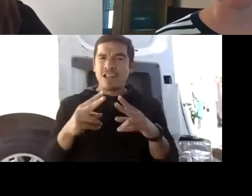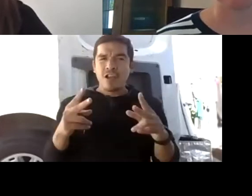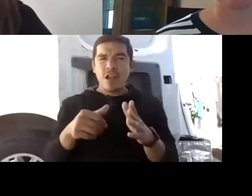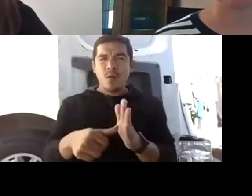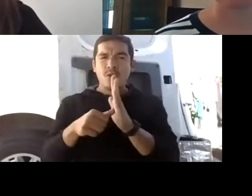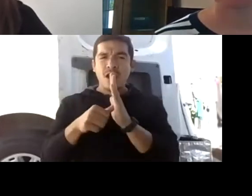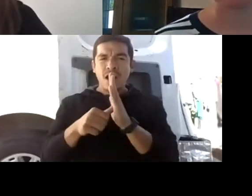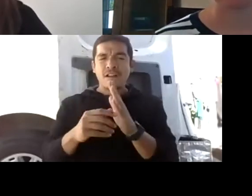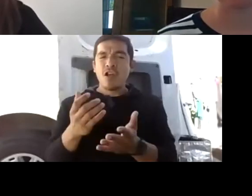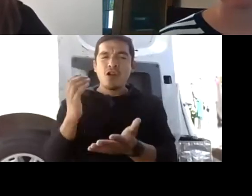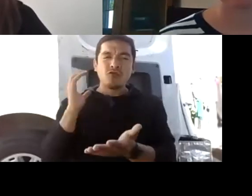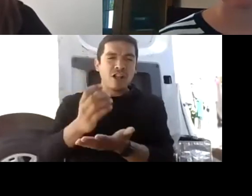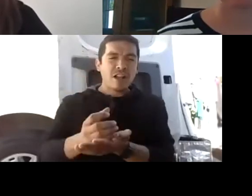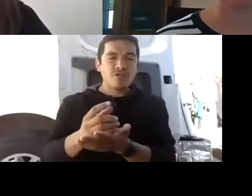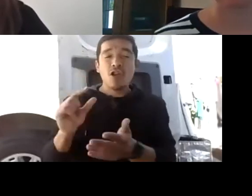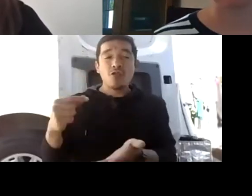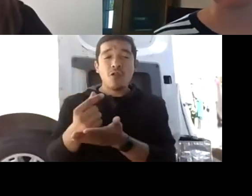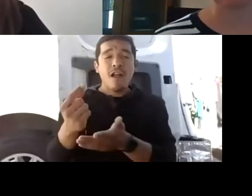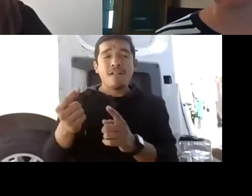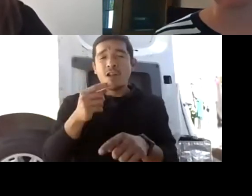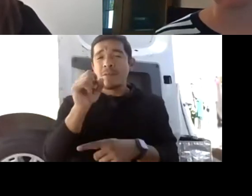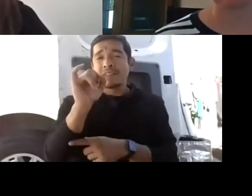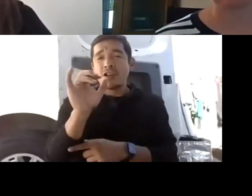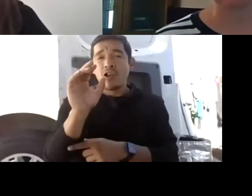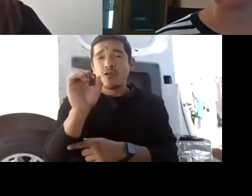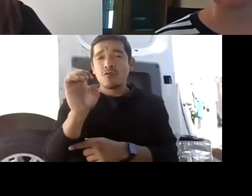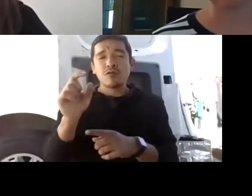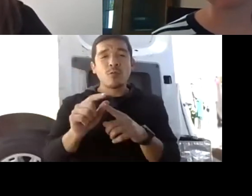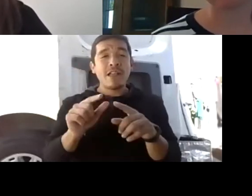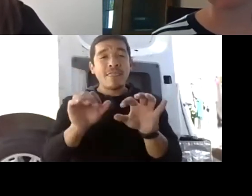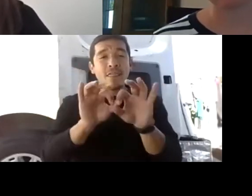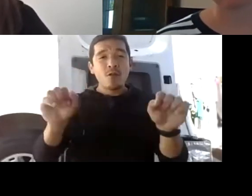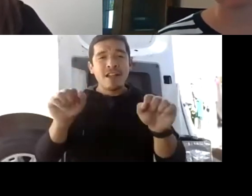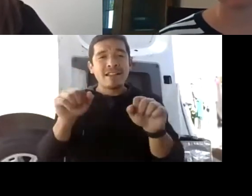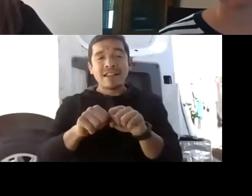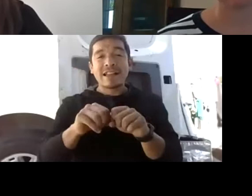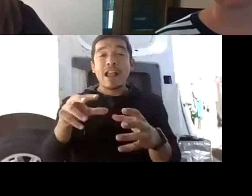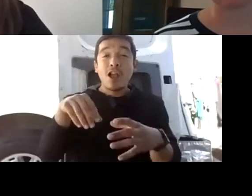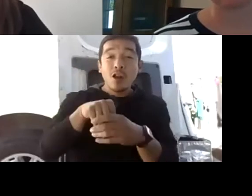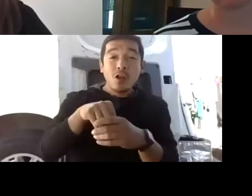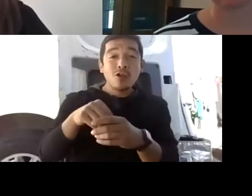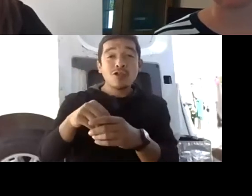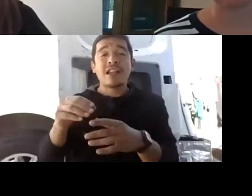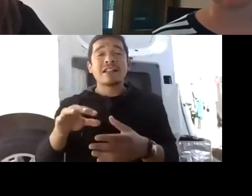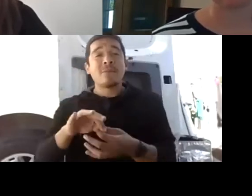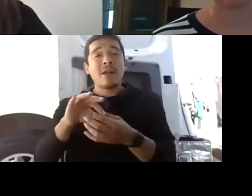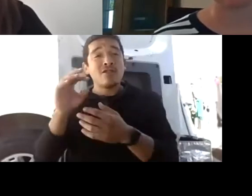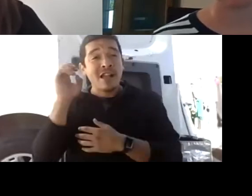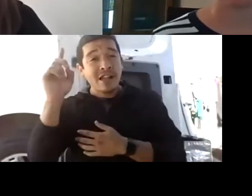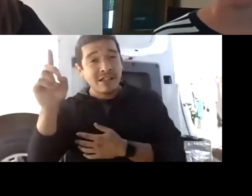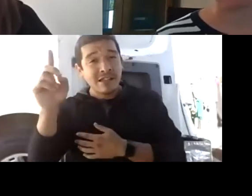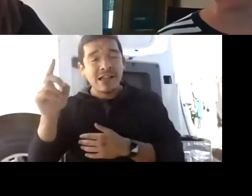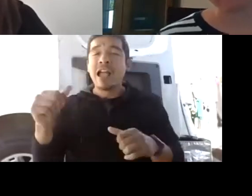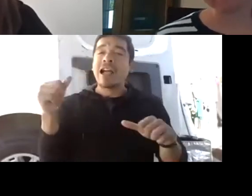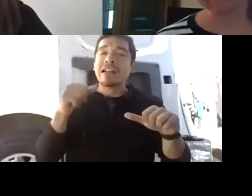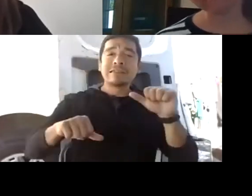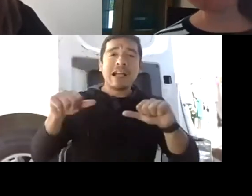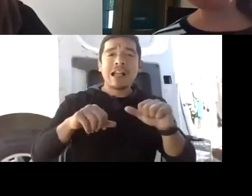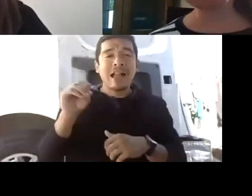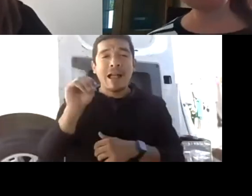graduating from Syracuse with degrees in inclusion, elementary, and special education, Masters of Science in Special Ed from Johns